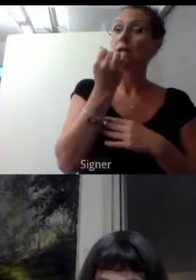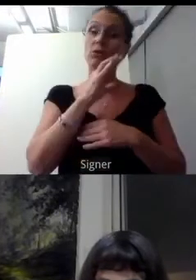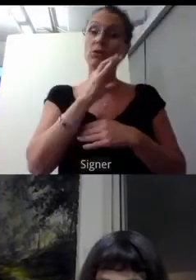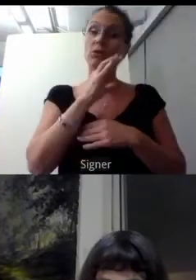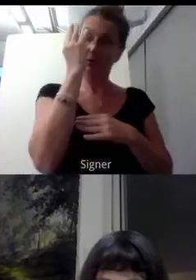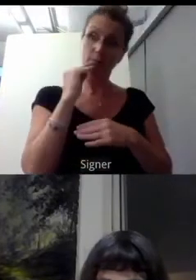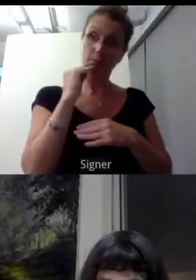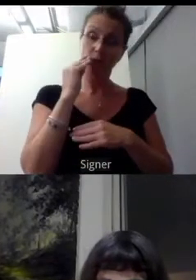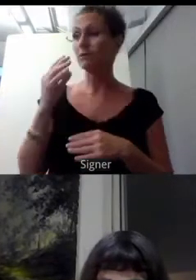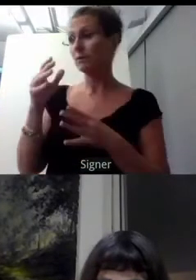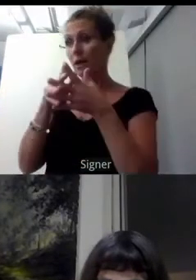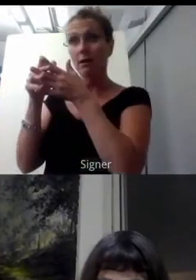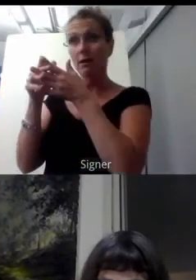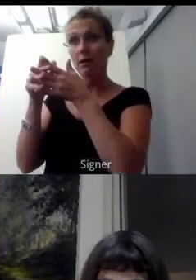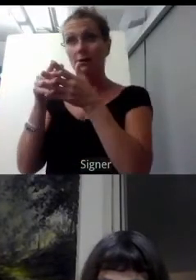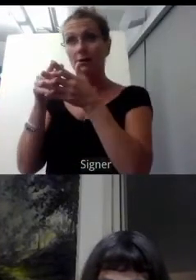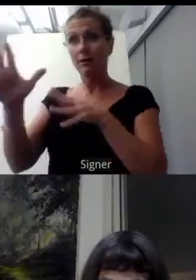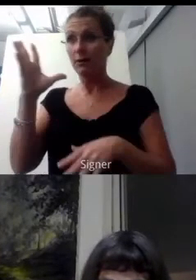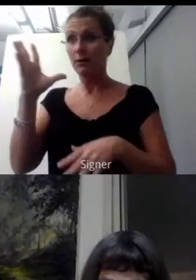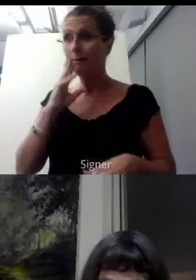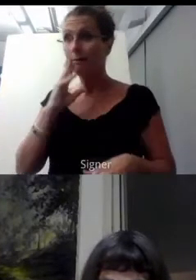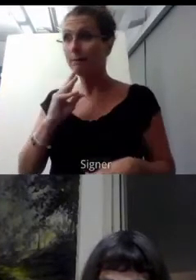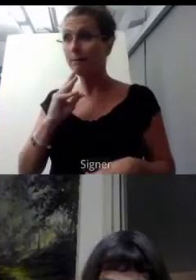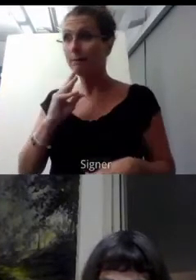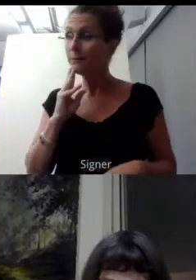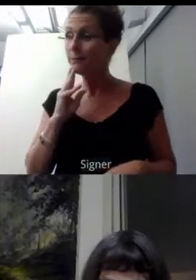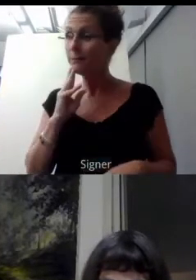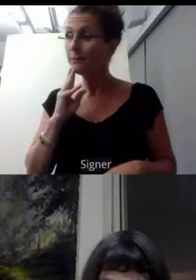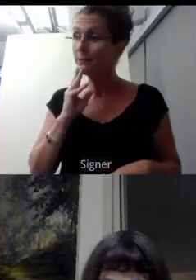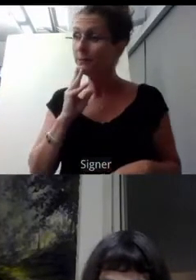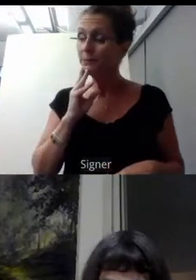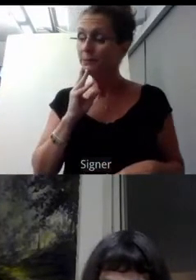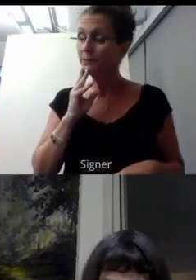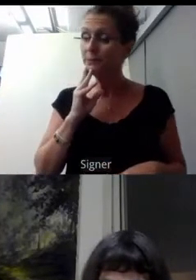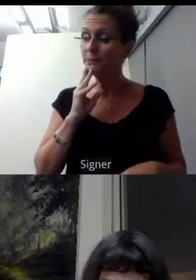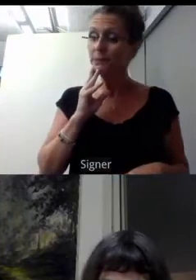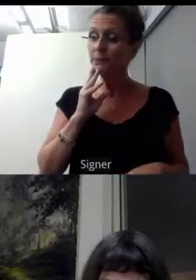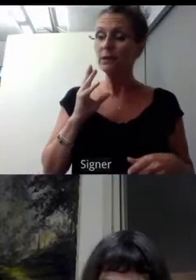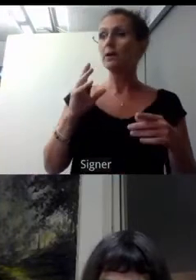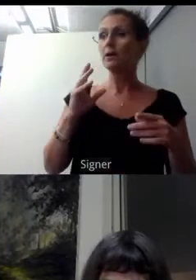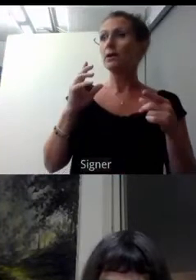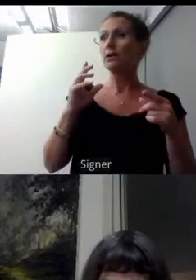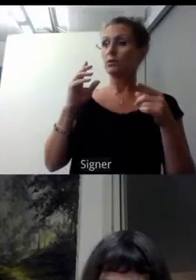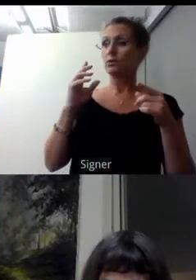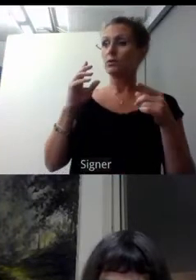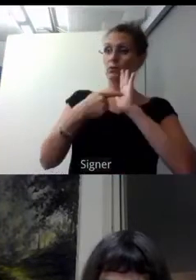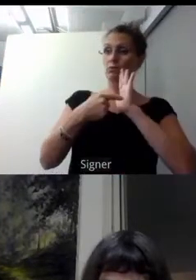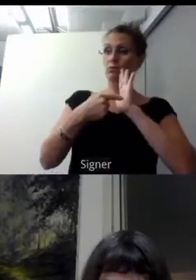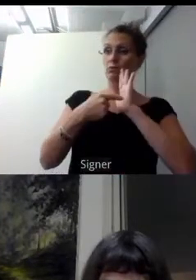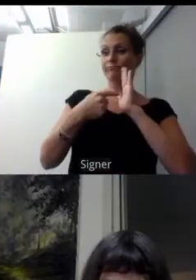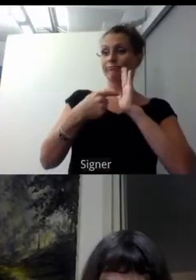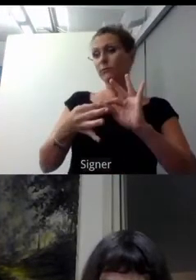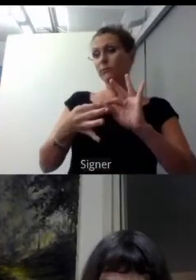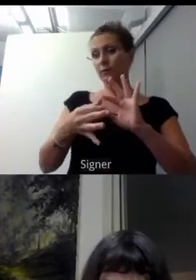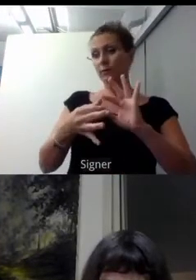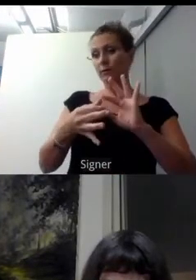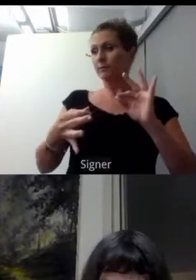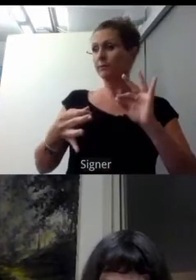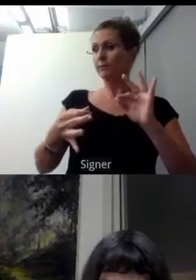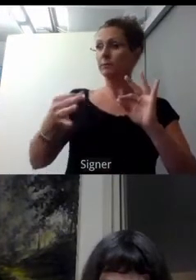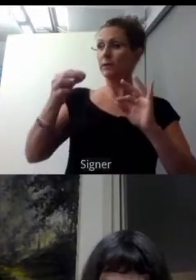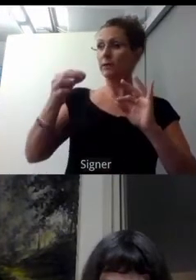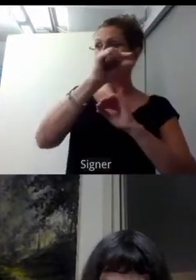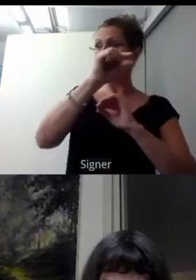of having government enforcers who can bring strategic